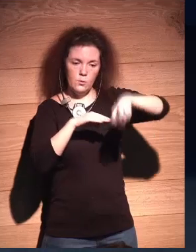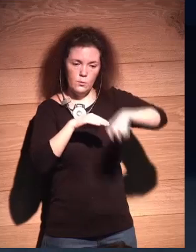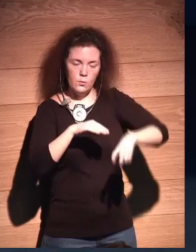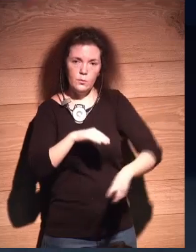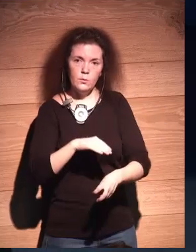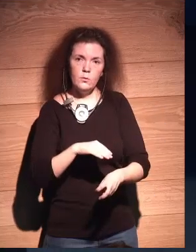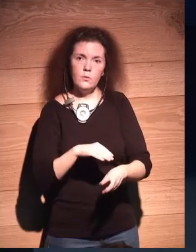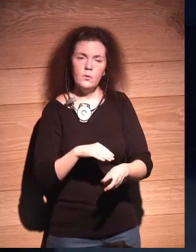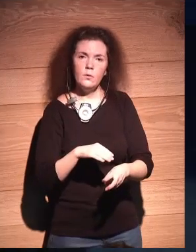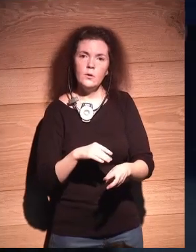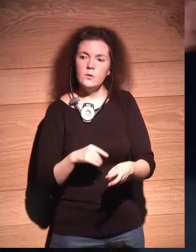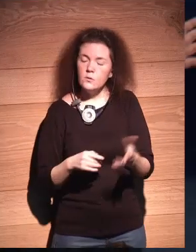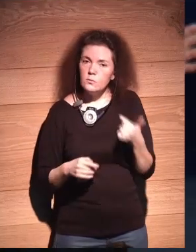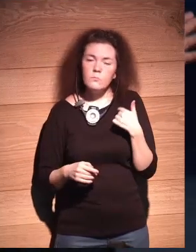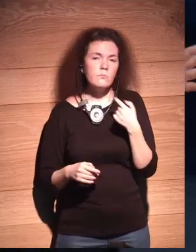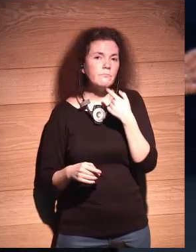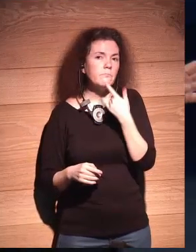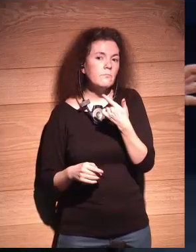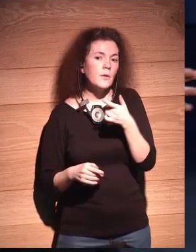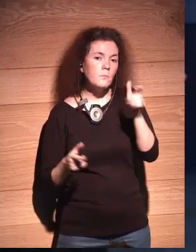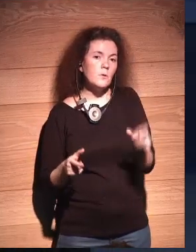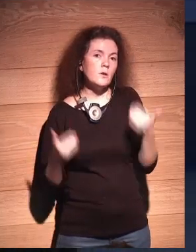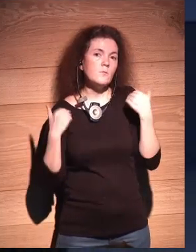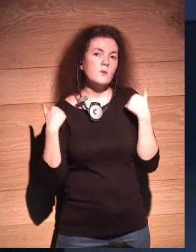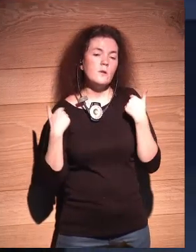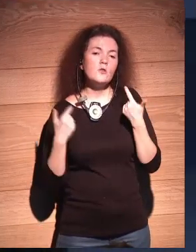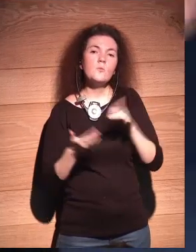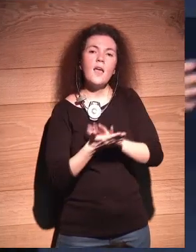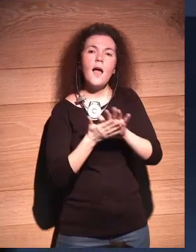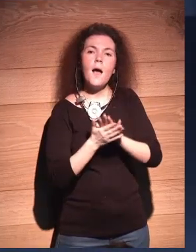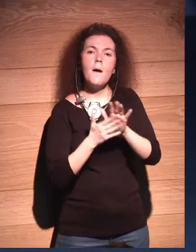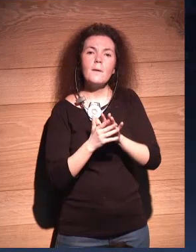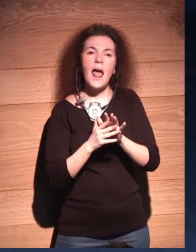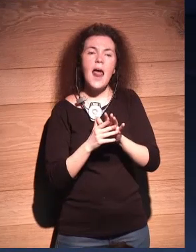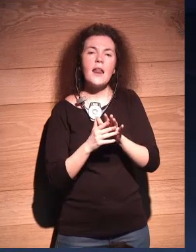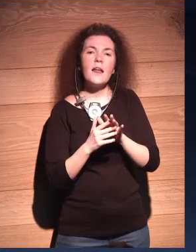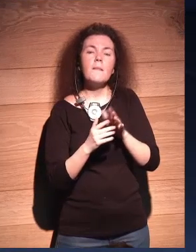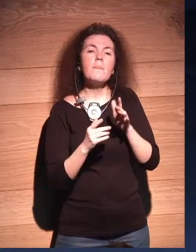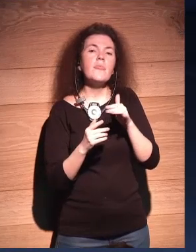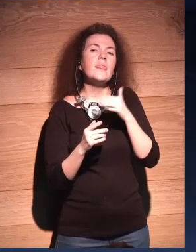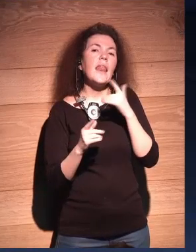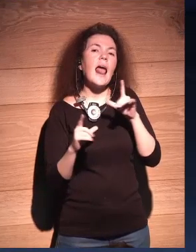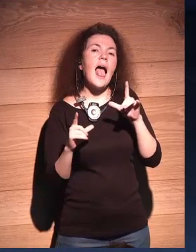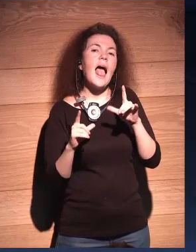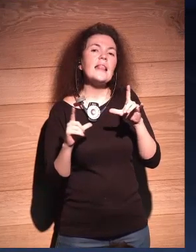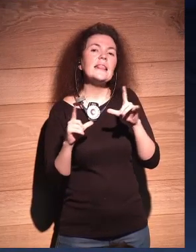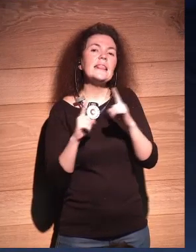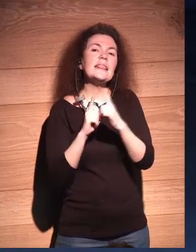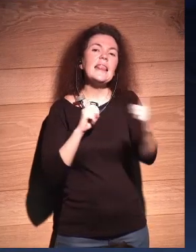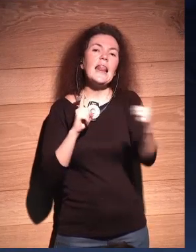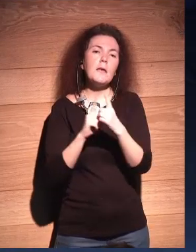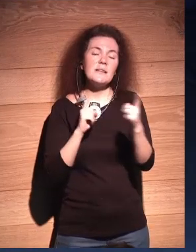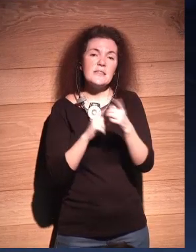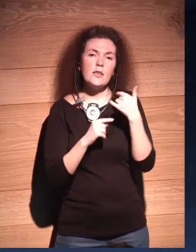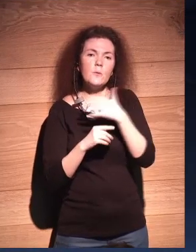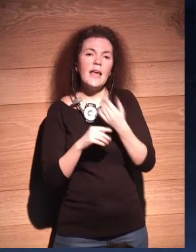about telepresence, how telepresence works in our culture. I'm going to build a video studio in the prison, and I'm going to ask one of the prisoners